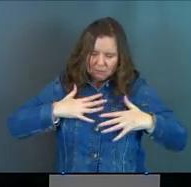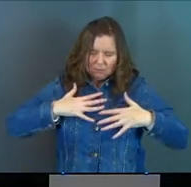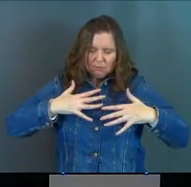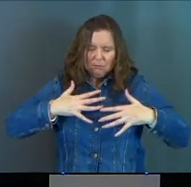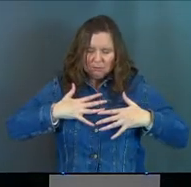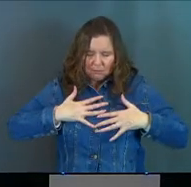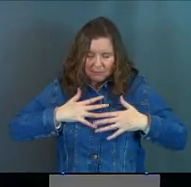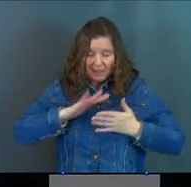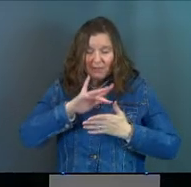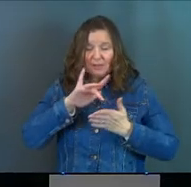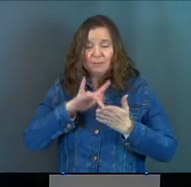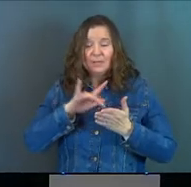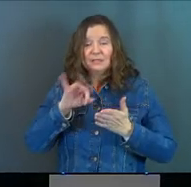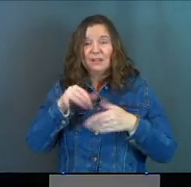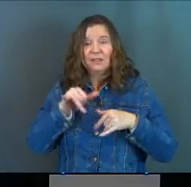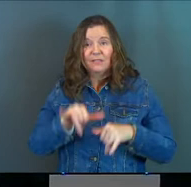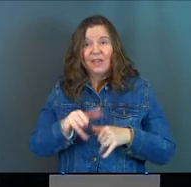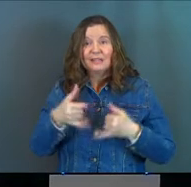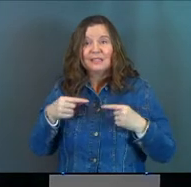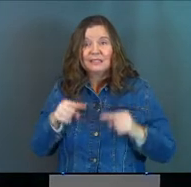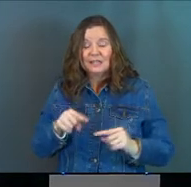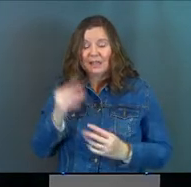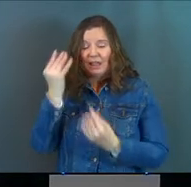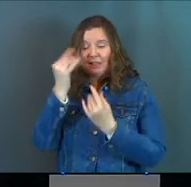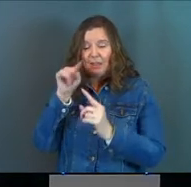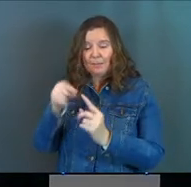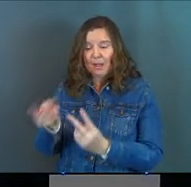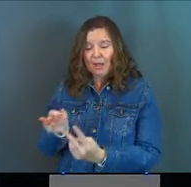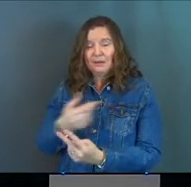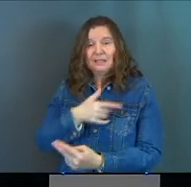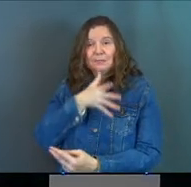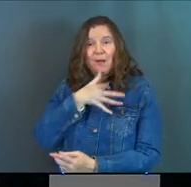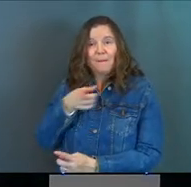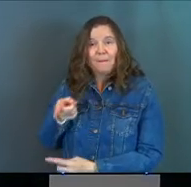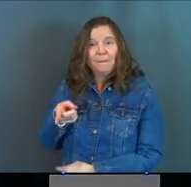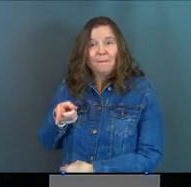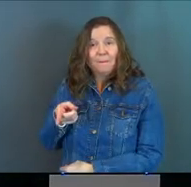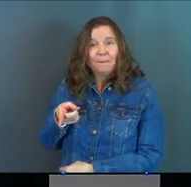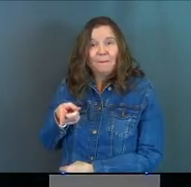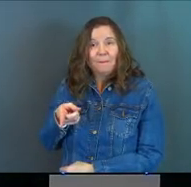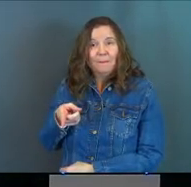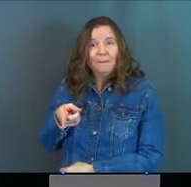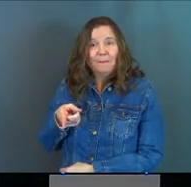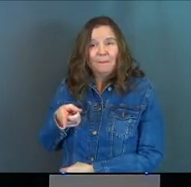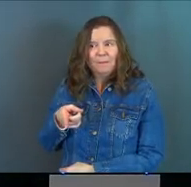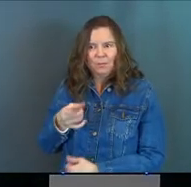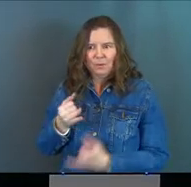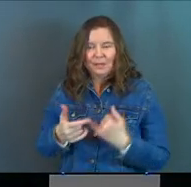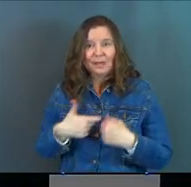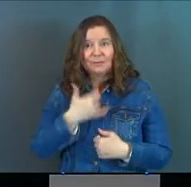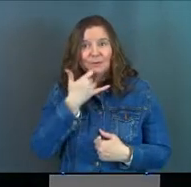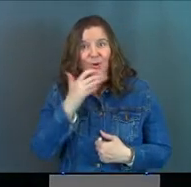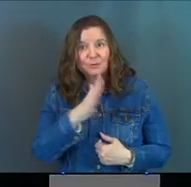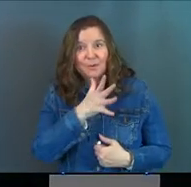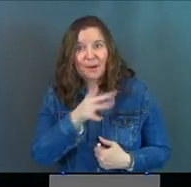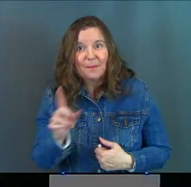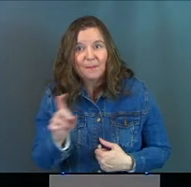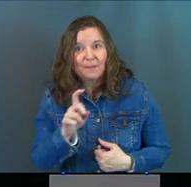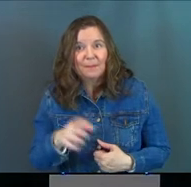life. And in the midst of this, he's thinking about his mom. When's the last time you called your